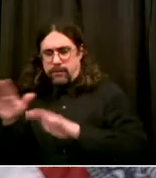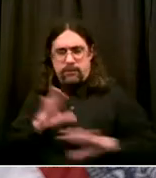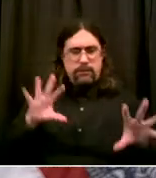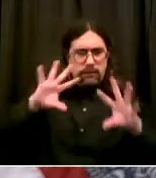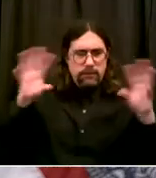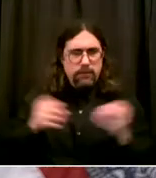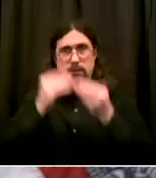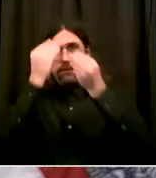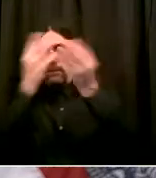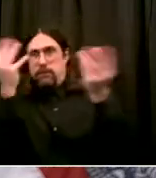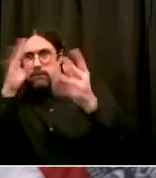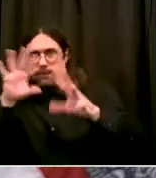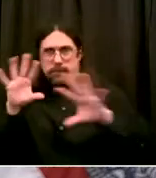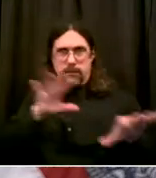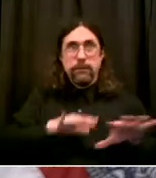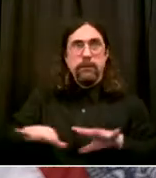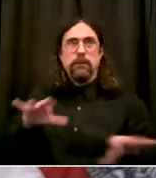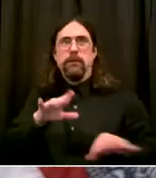in?